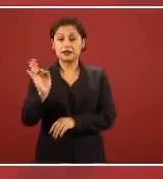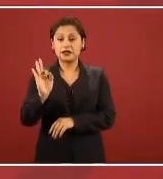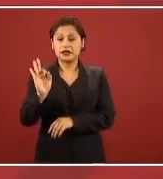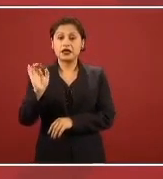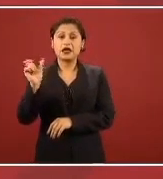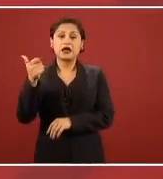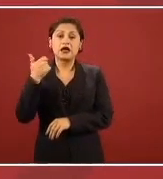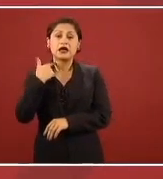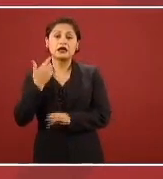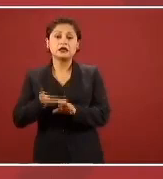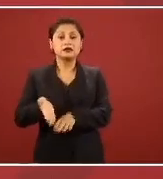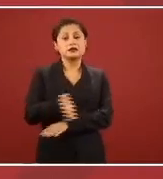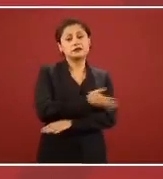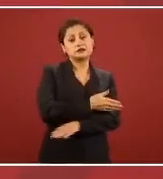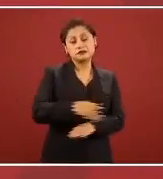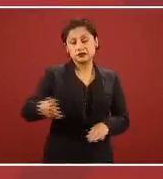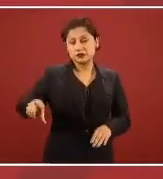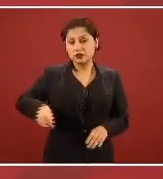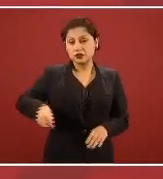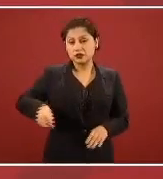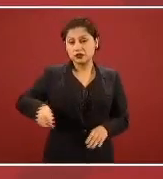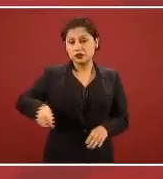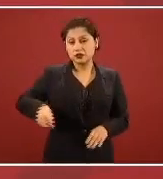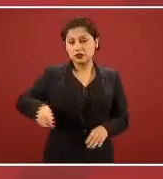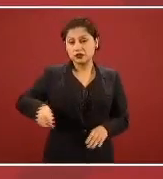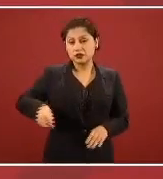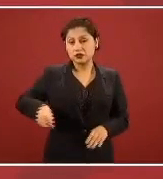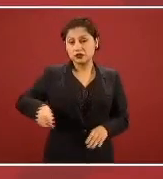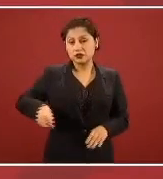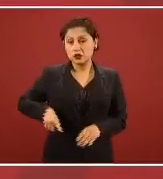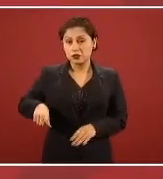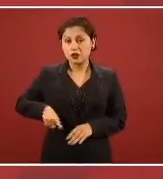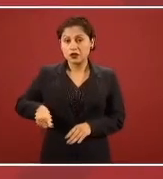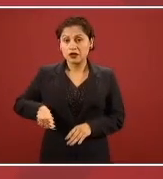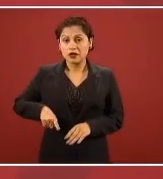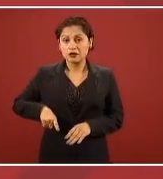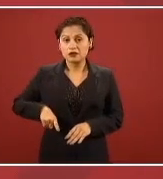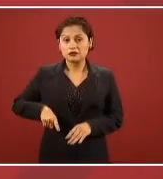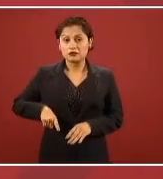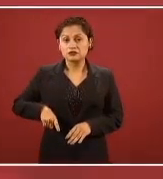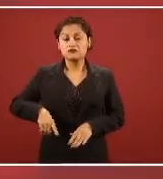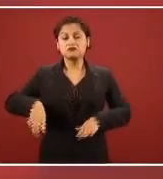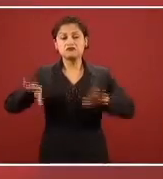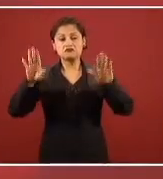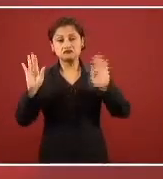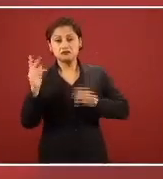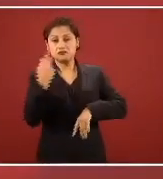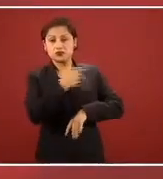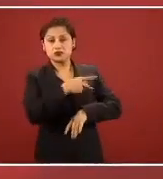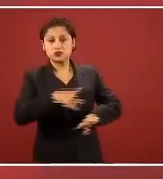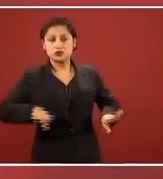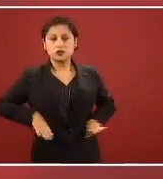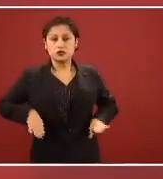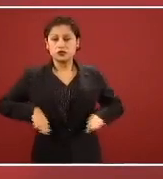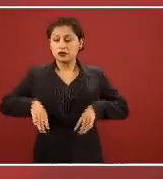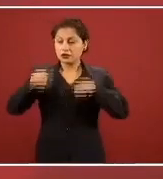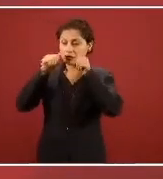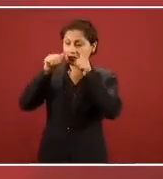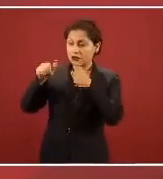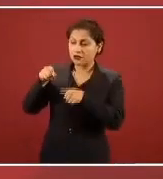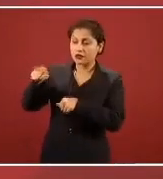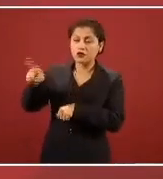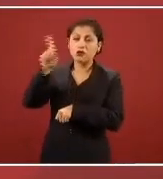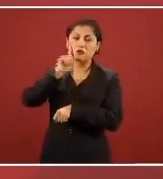regimes. Que se enteraban. That they found out about it. De los homicidios. They found out